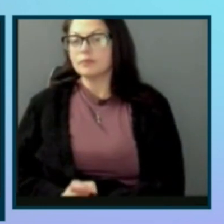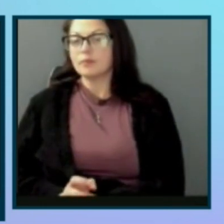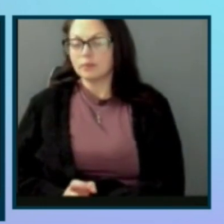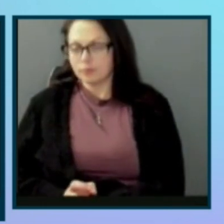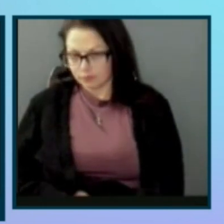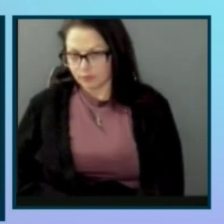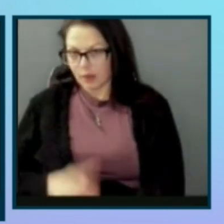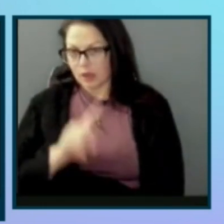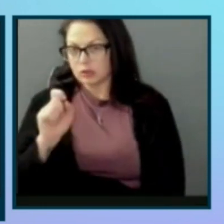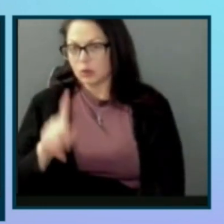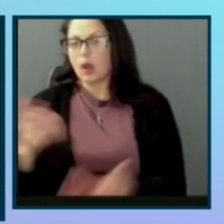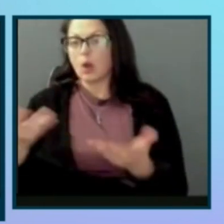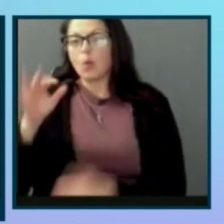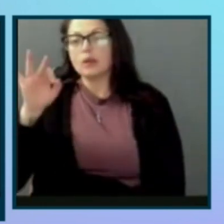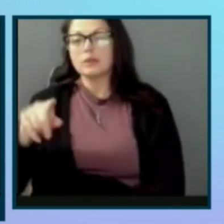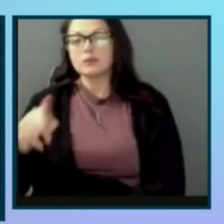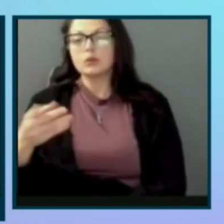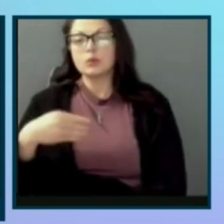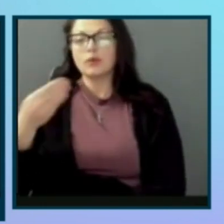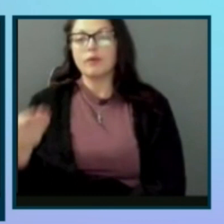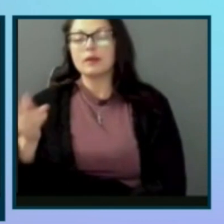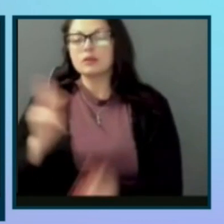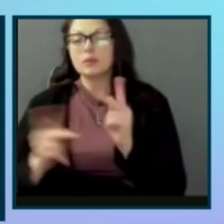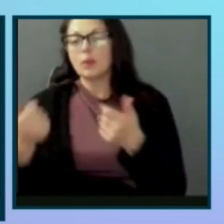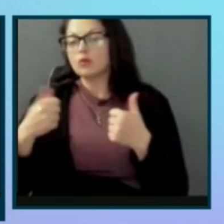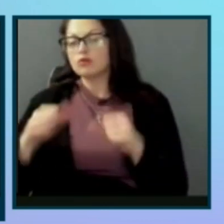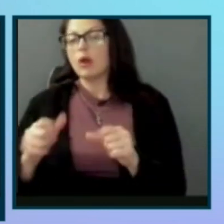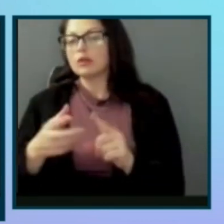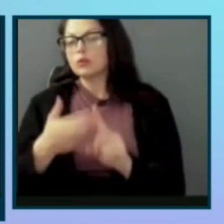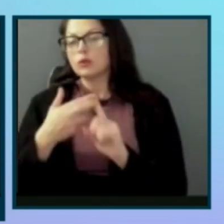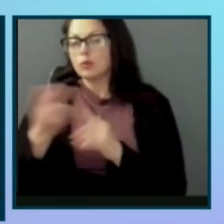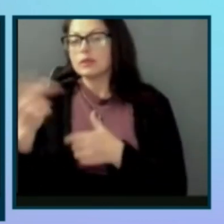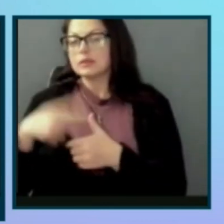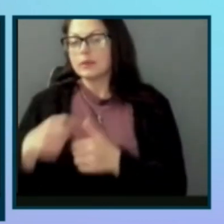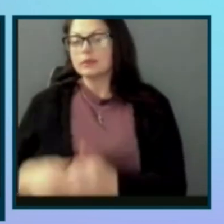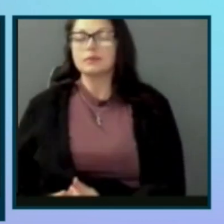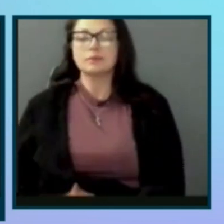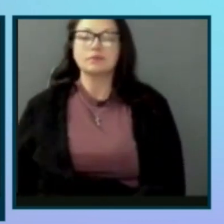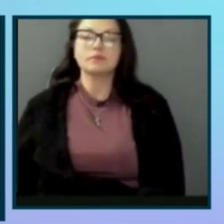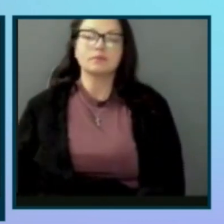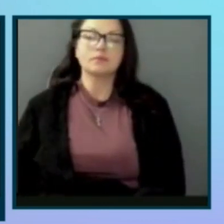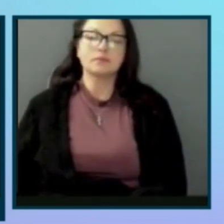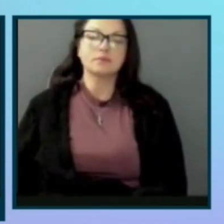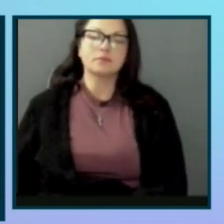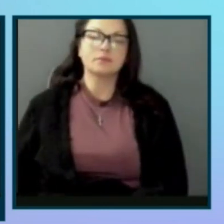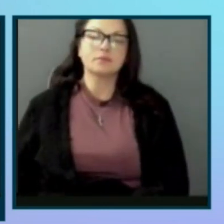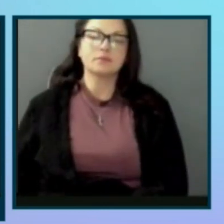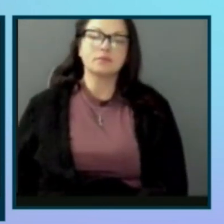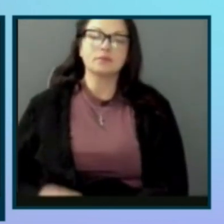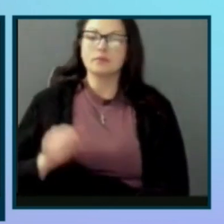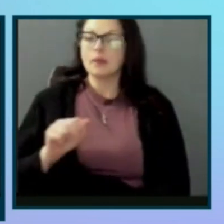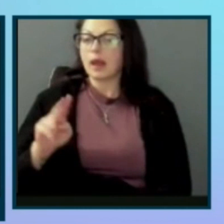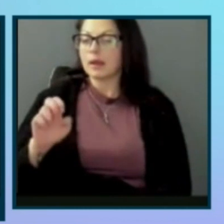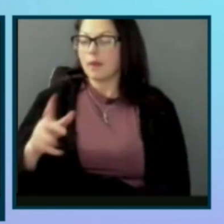is just what tips would you provide to people who are trying to recruit participants? Yeah, recruiting is tricky.